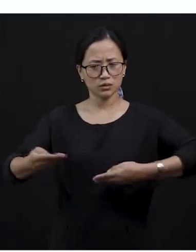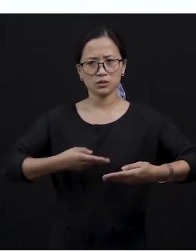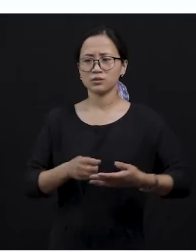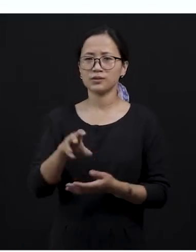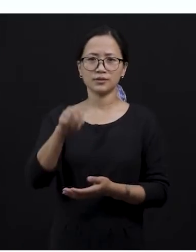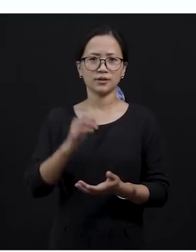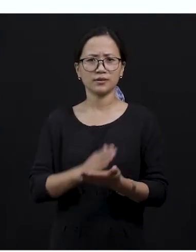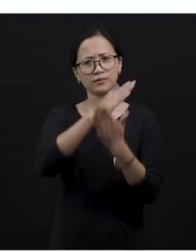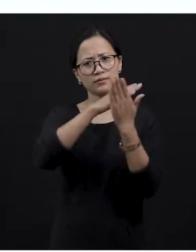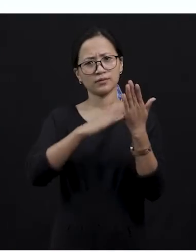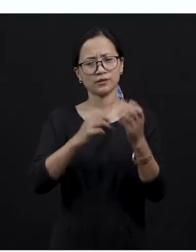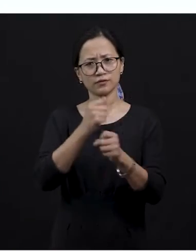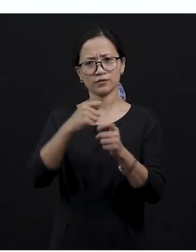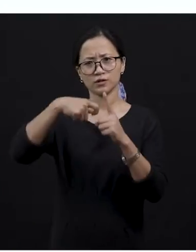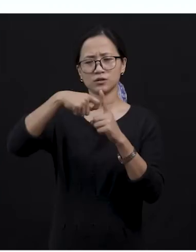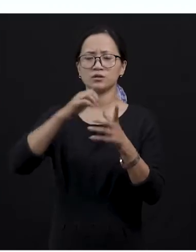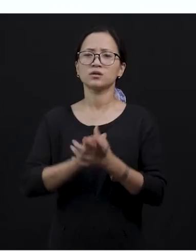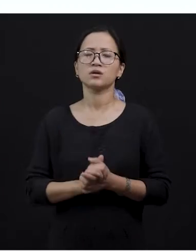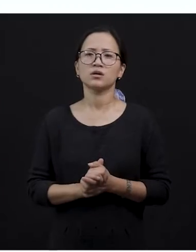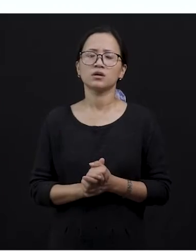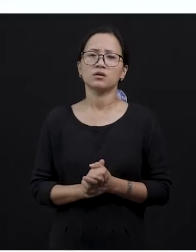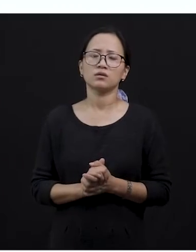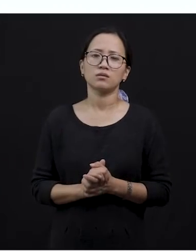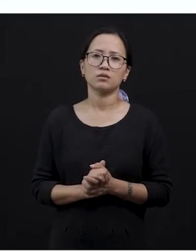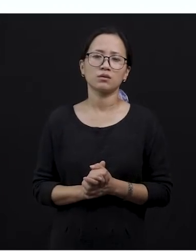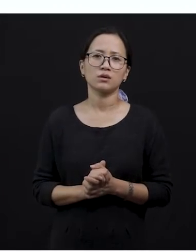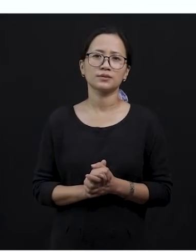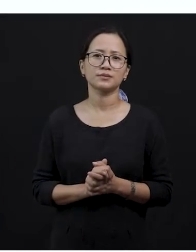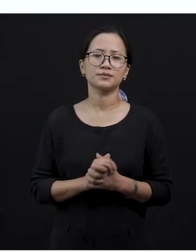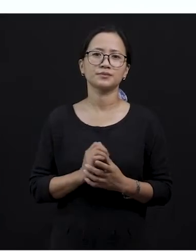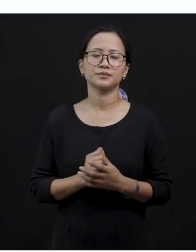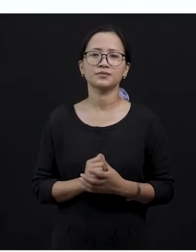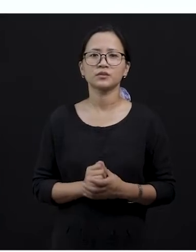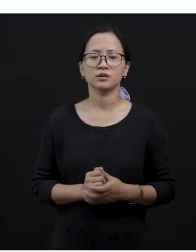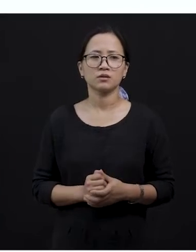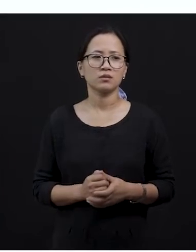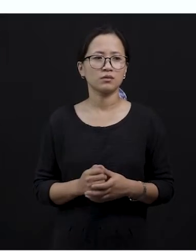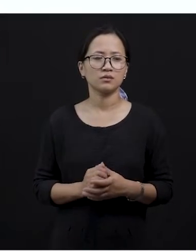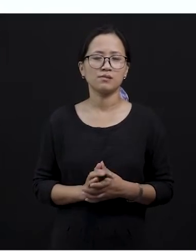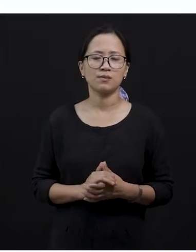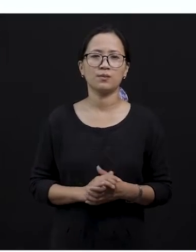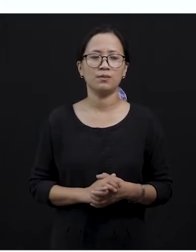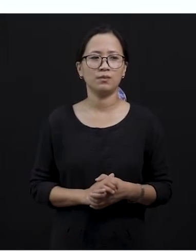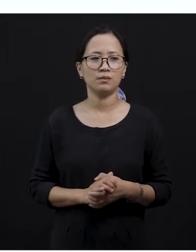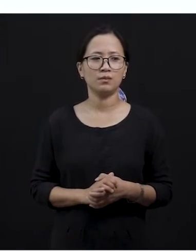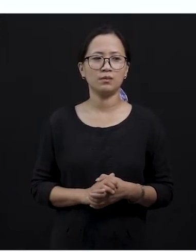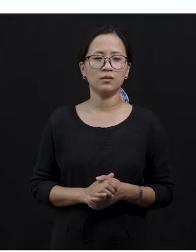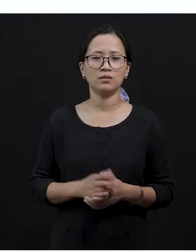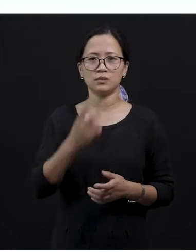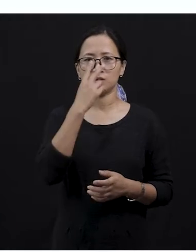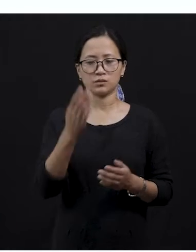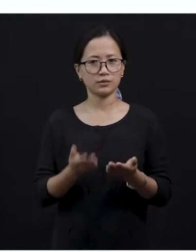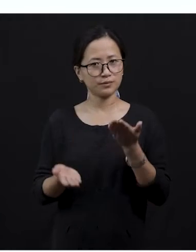half kg or 1 kg or 50 kgs, any amount you want, isn't it? So, see, from